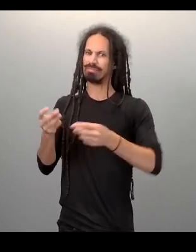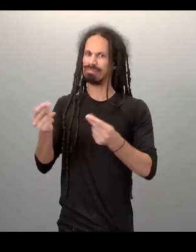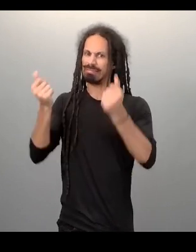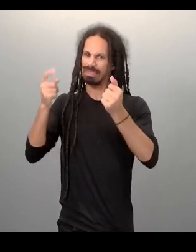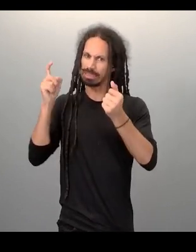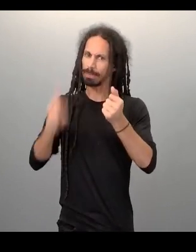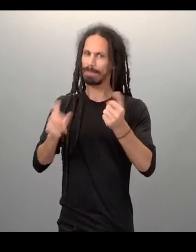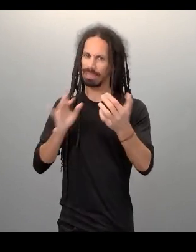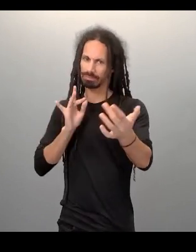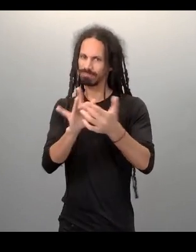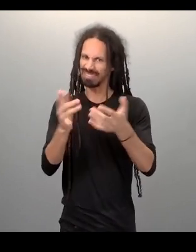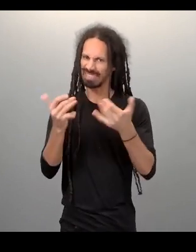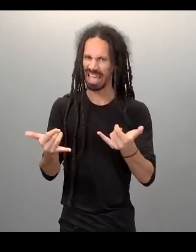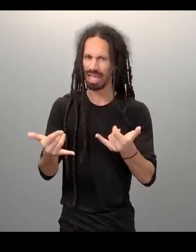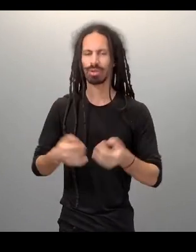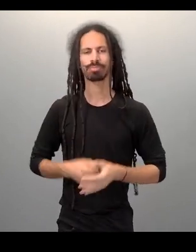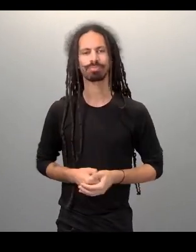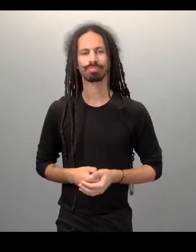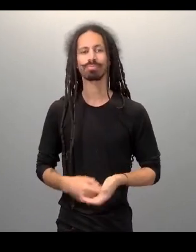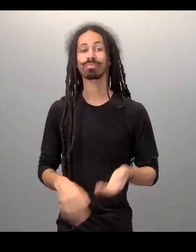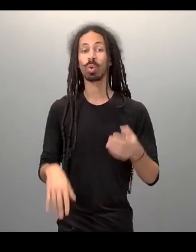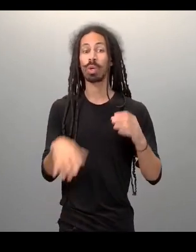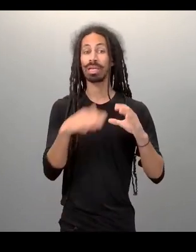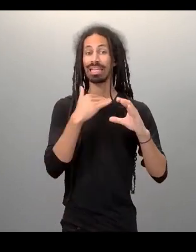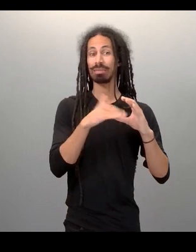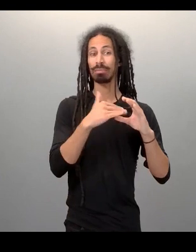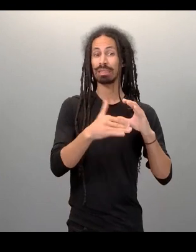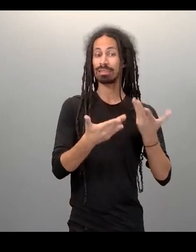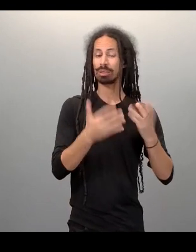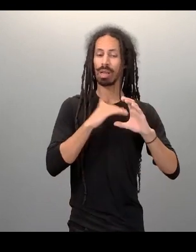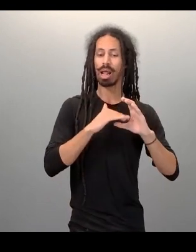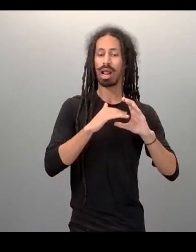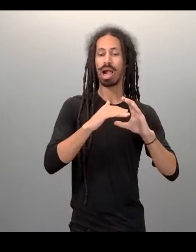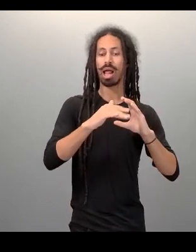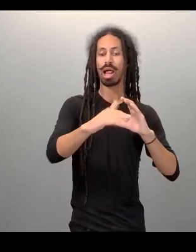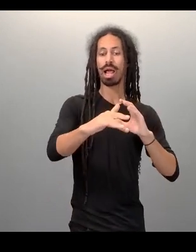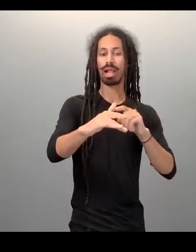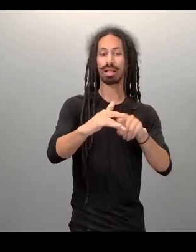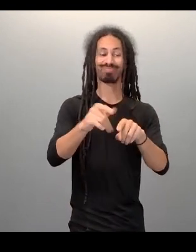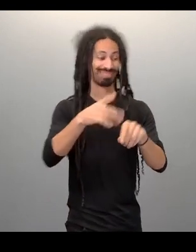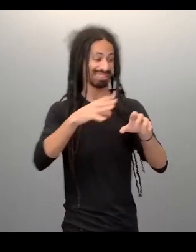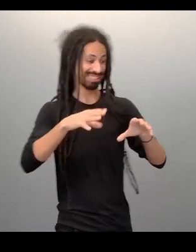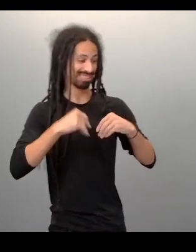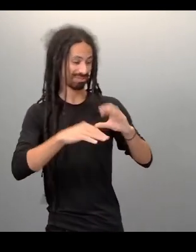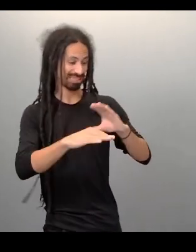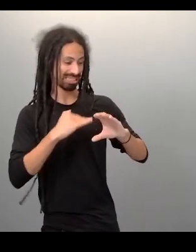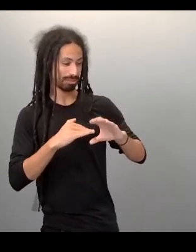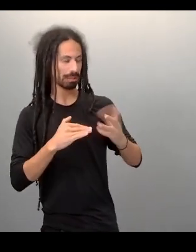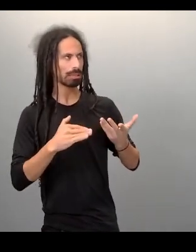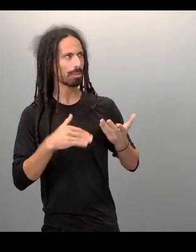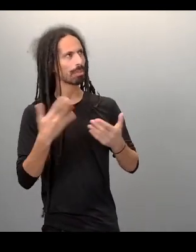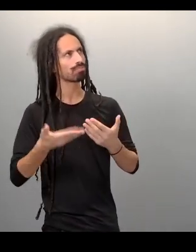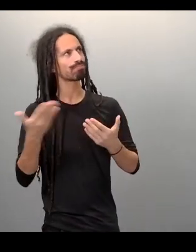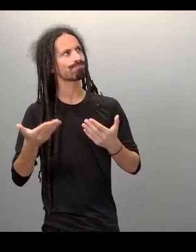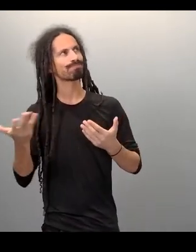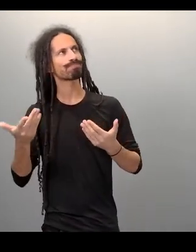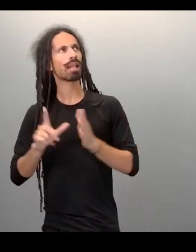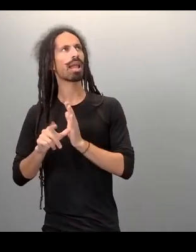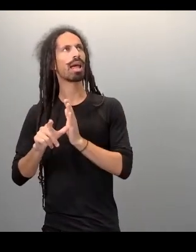So emails might not reach the person or the person might not review their emails